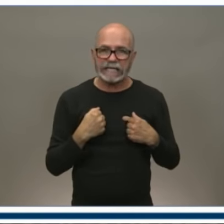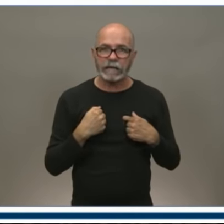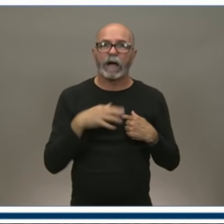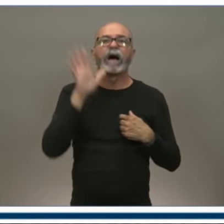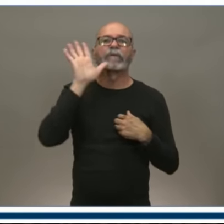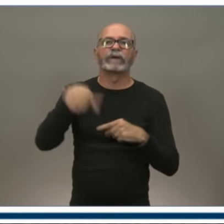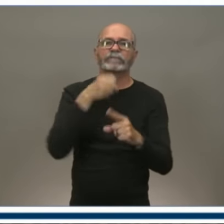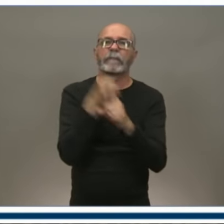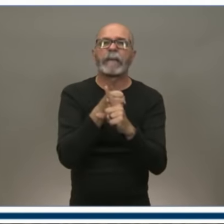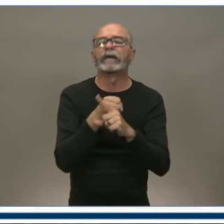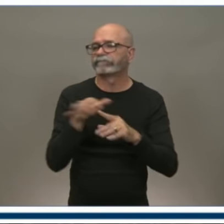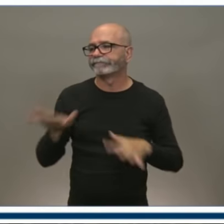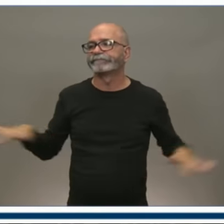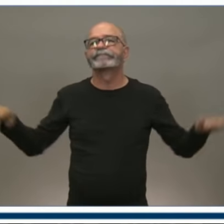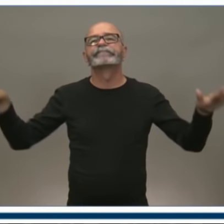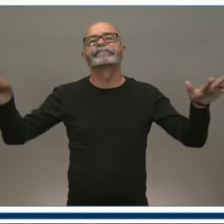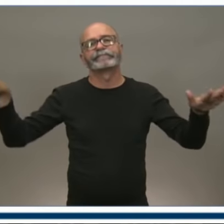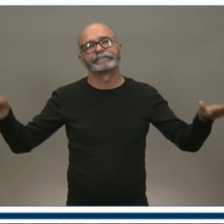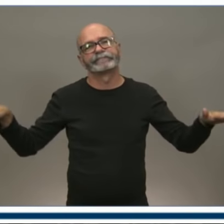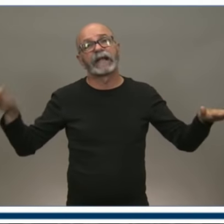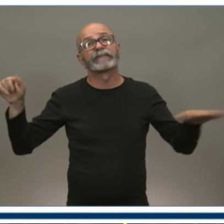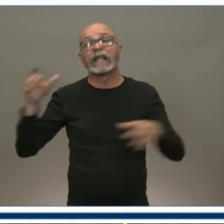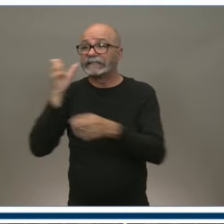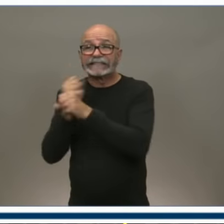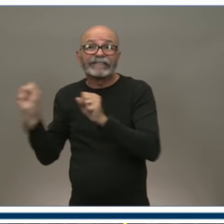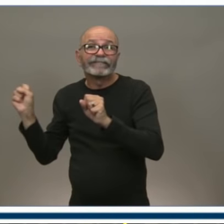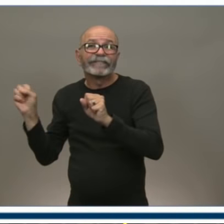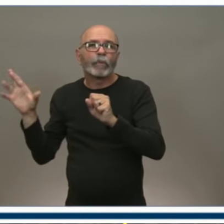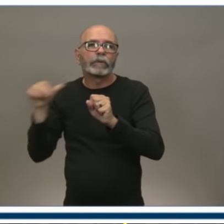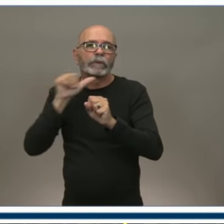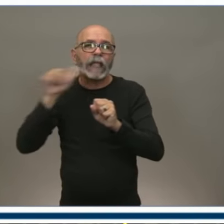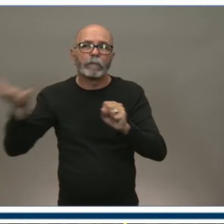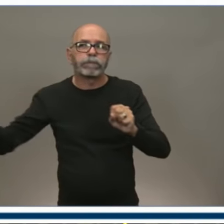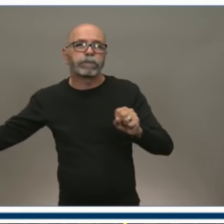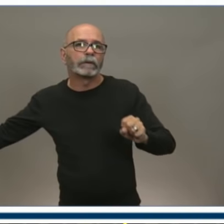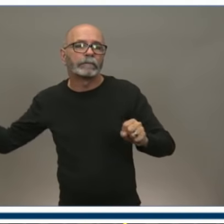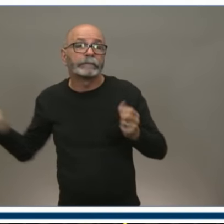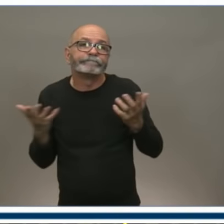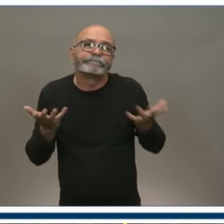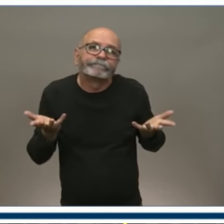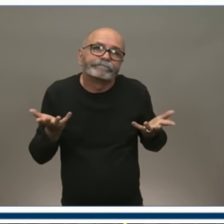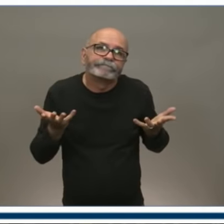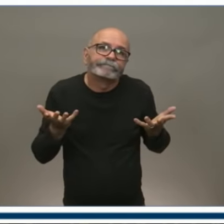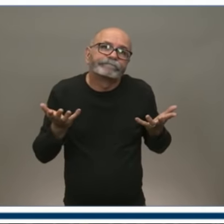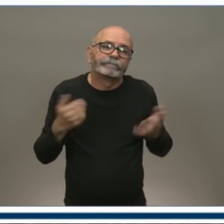whether our long-term care facilities remain safe or not. Next question, we'll go to CBC Jean LaRoche.